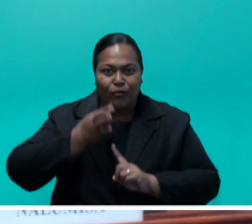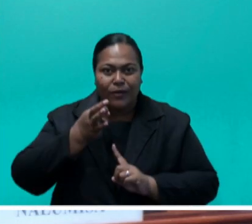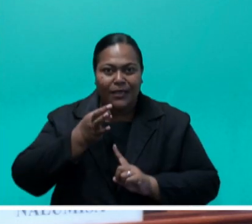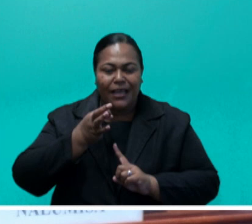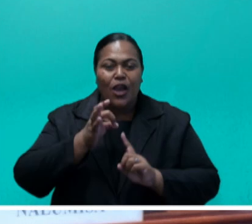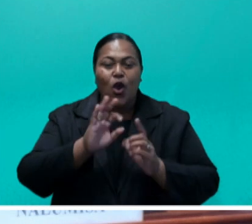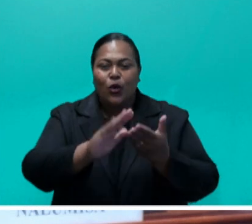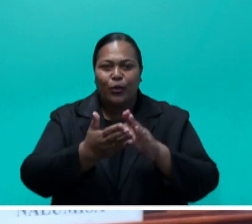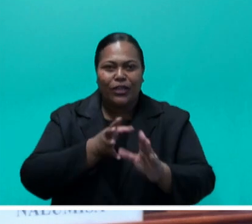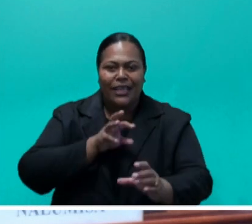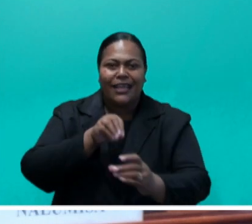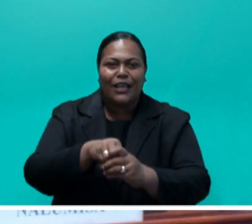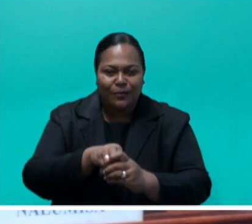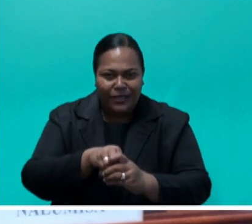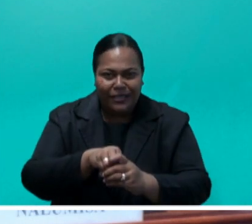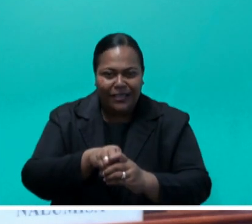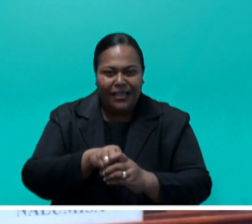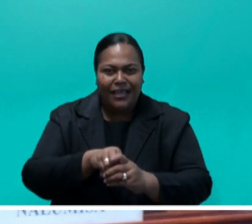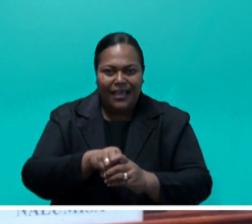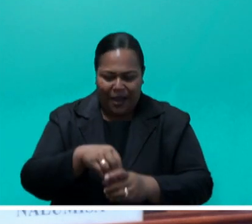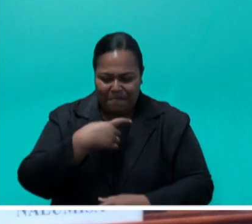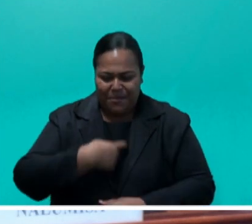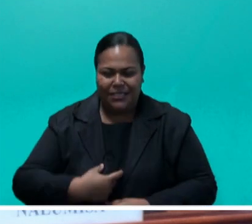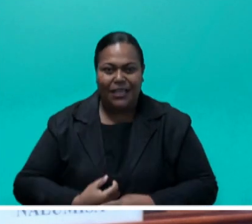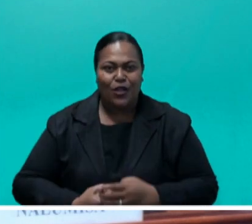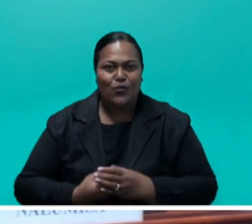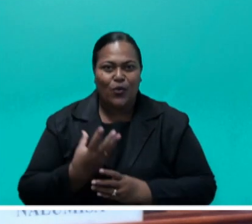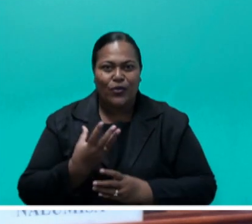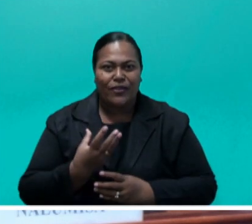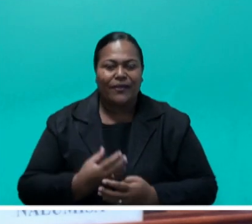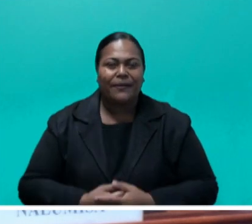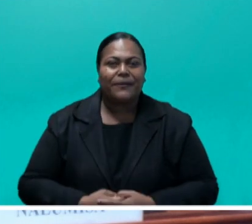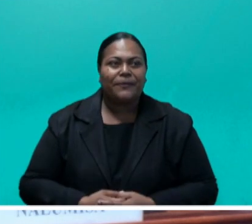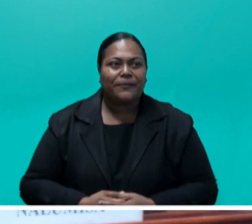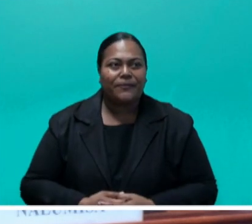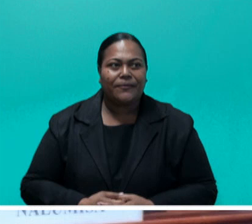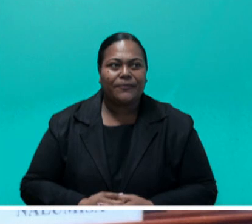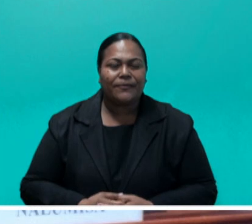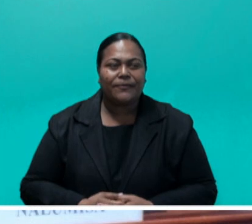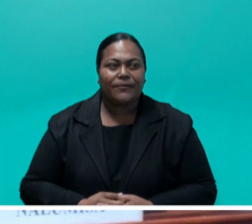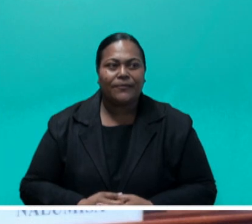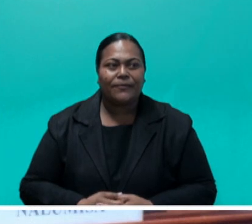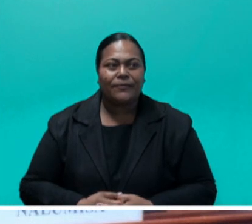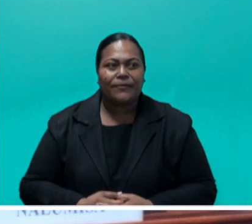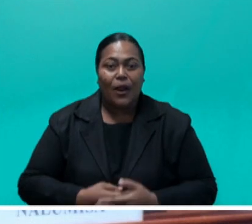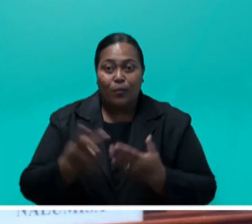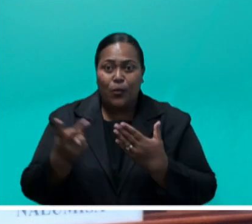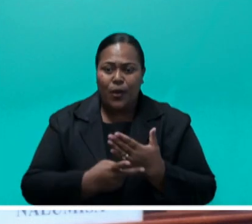community engagement, and personal growth. The program has a rich history in